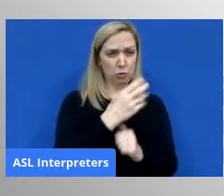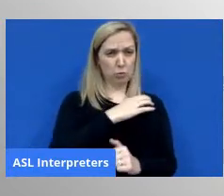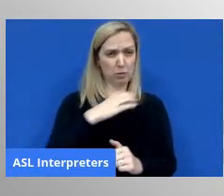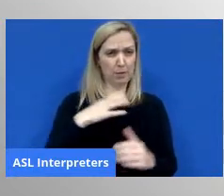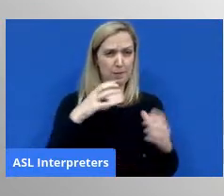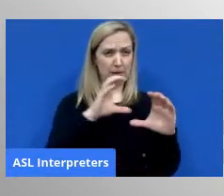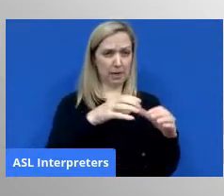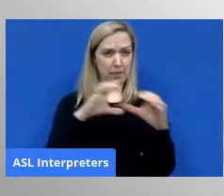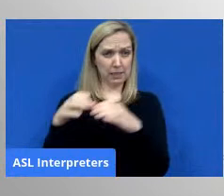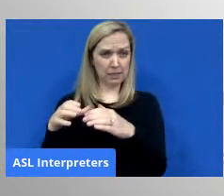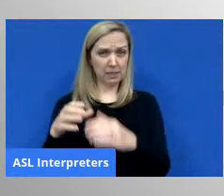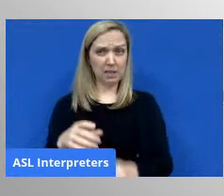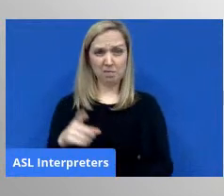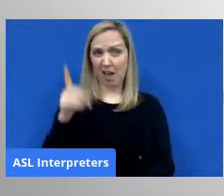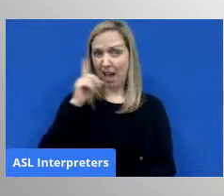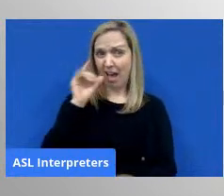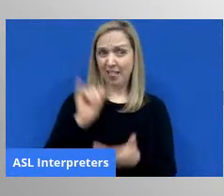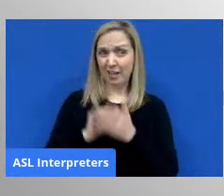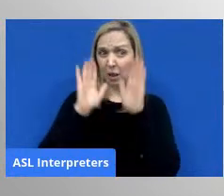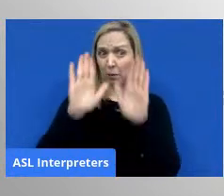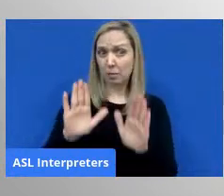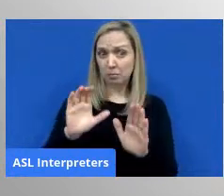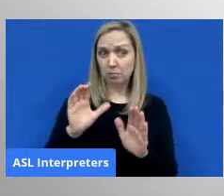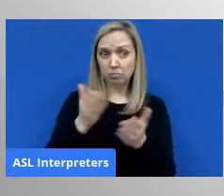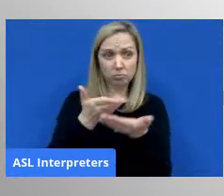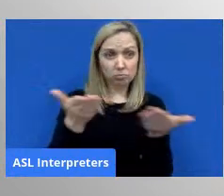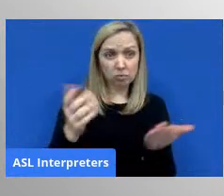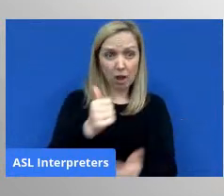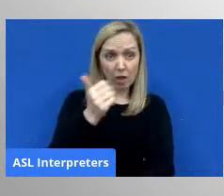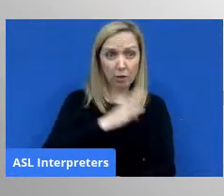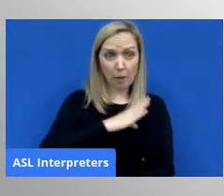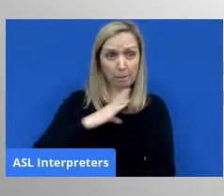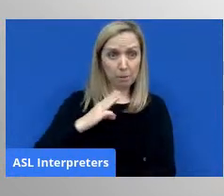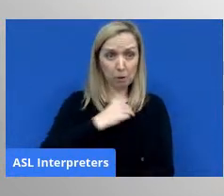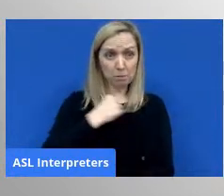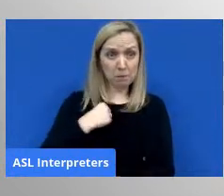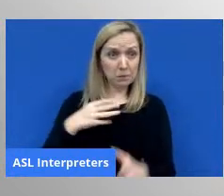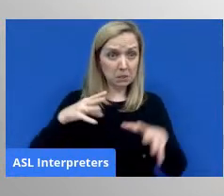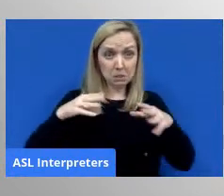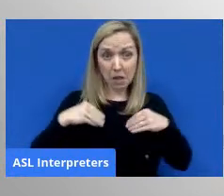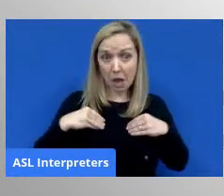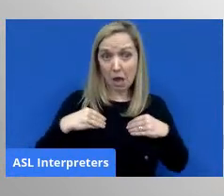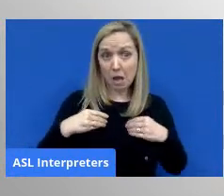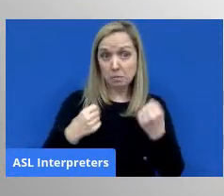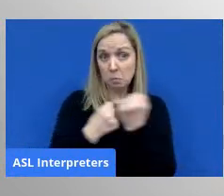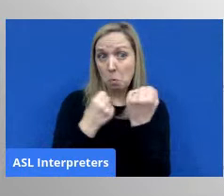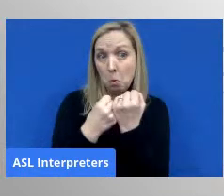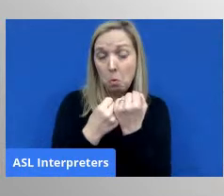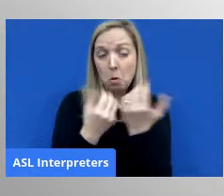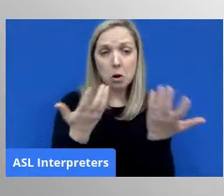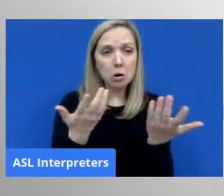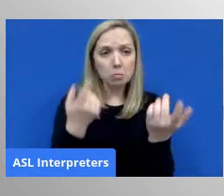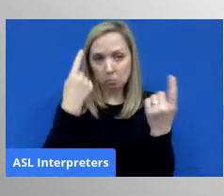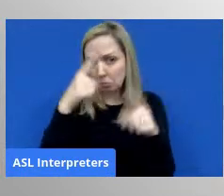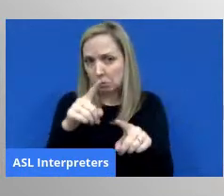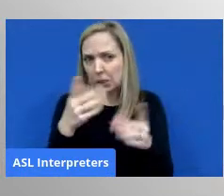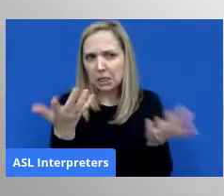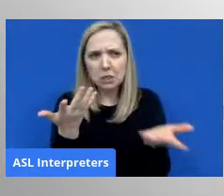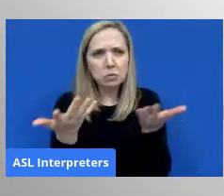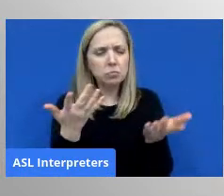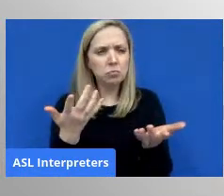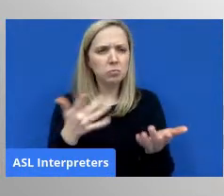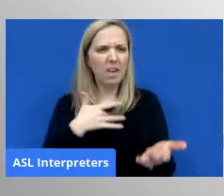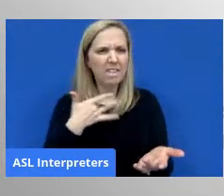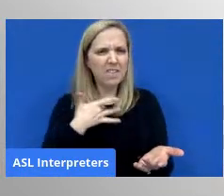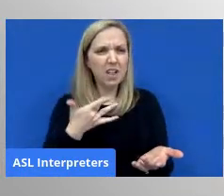I think that would be great. What do other board members okay with that, or new board members? I